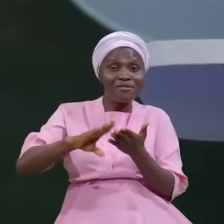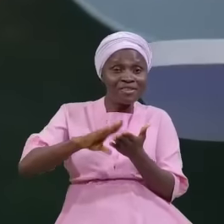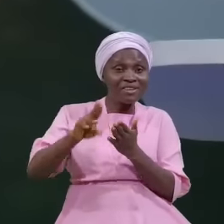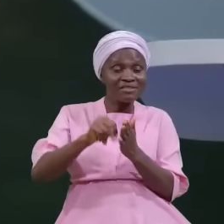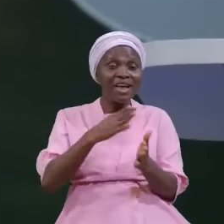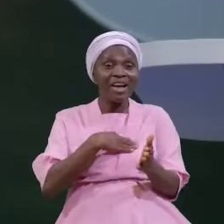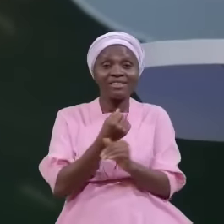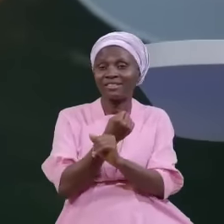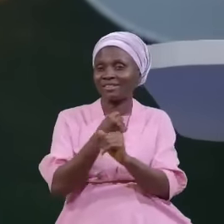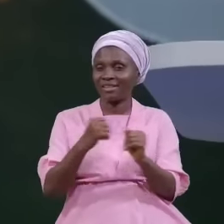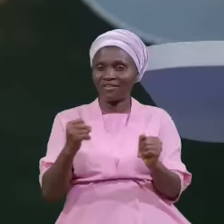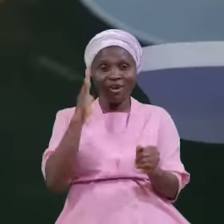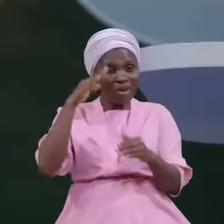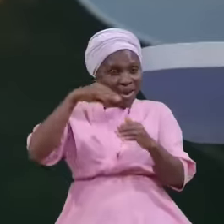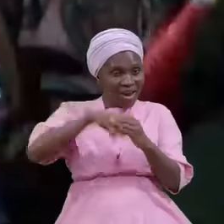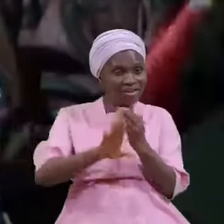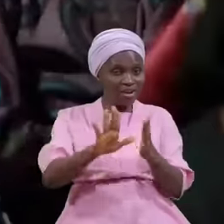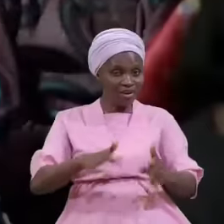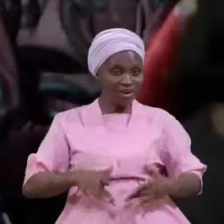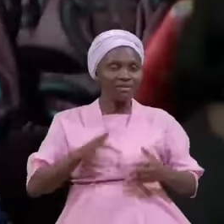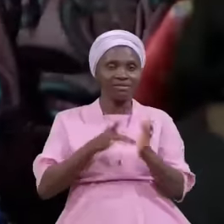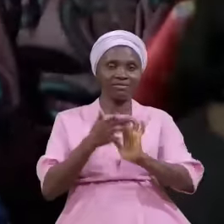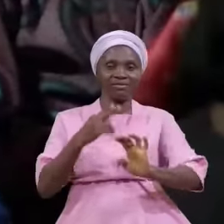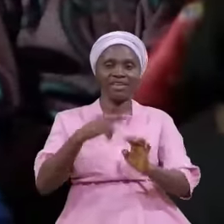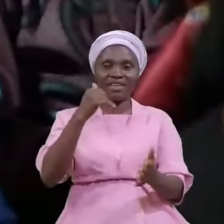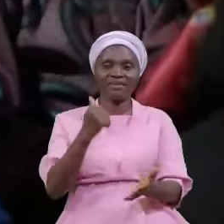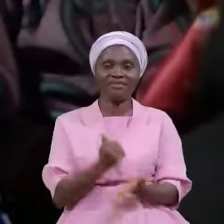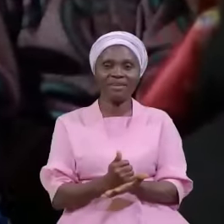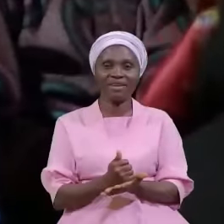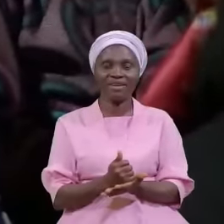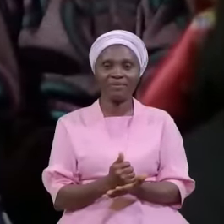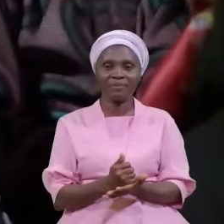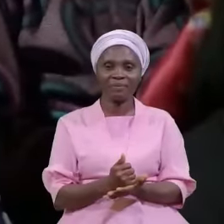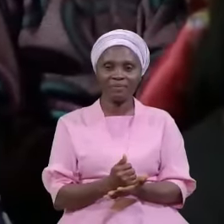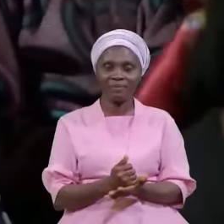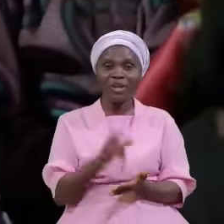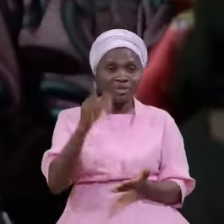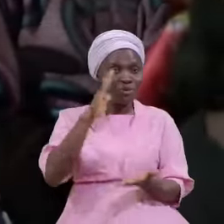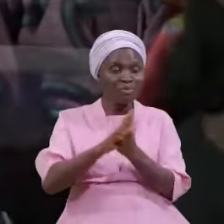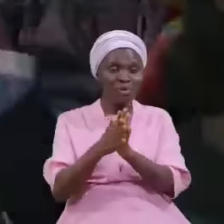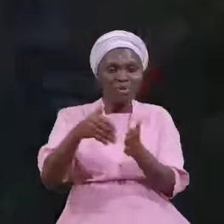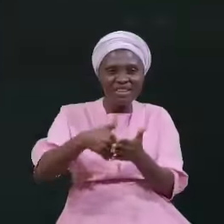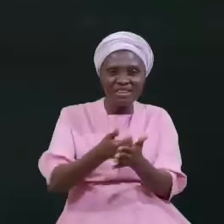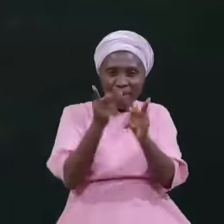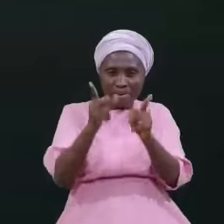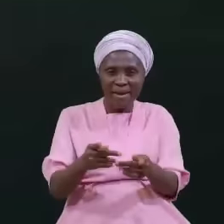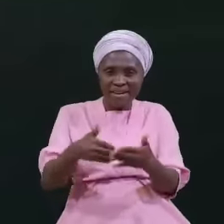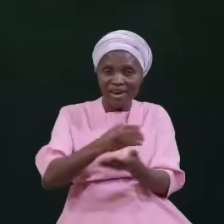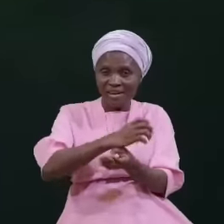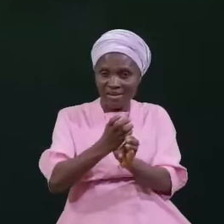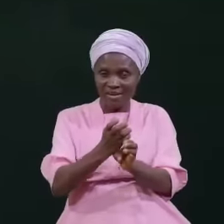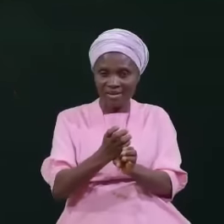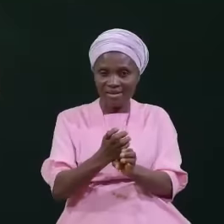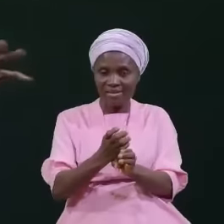will enter your life in Jesus' name. You become a new creature in Christ. If any man, if any woman be